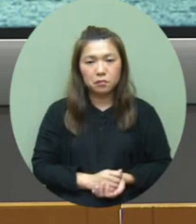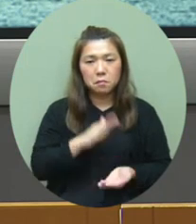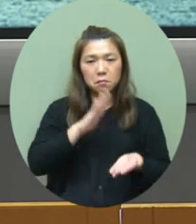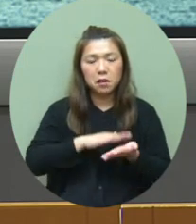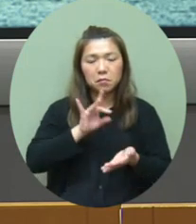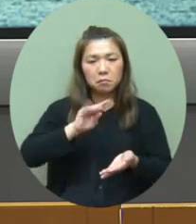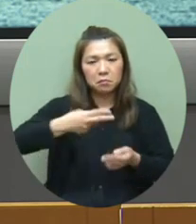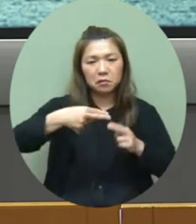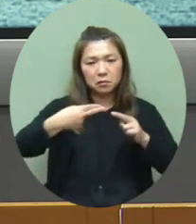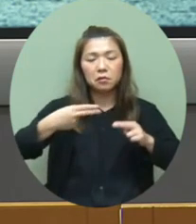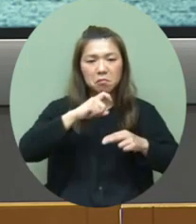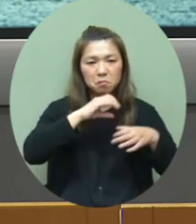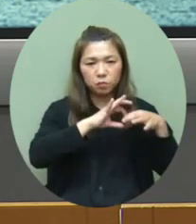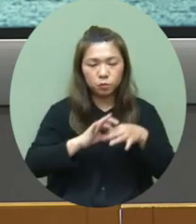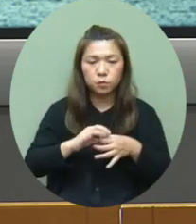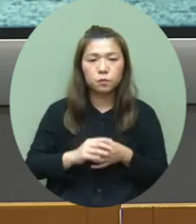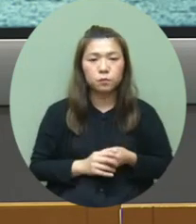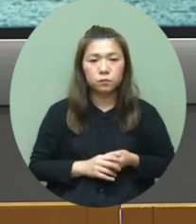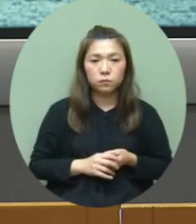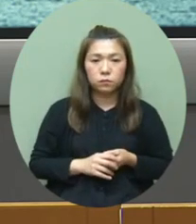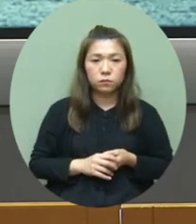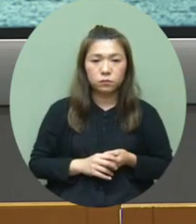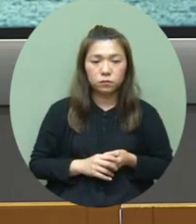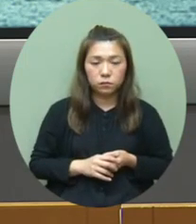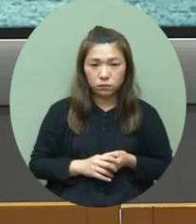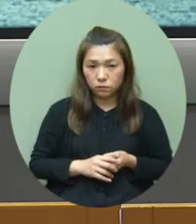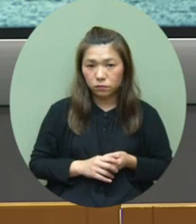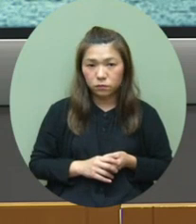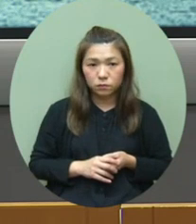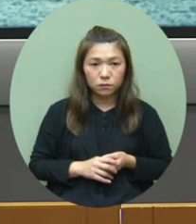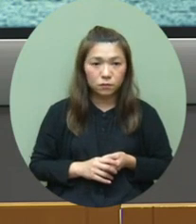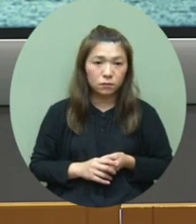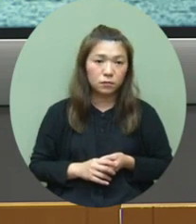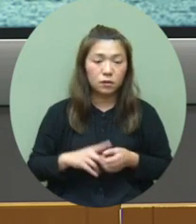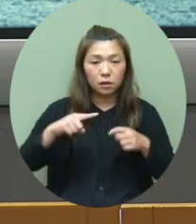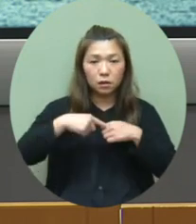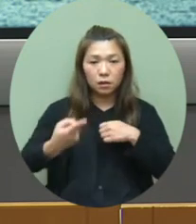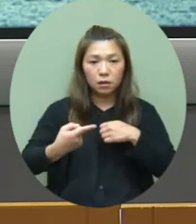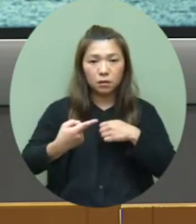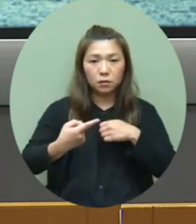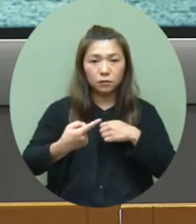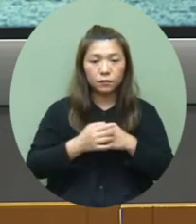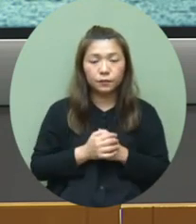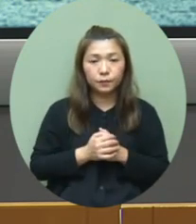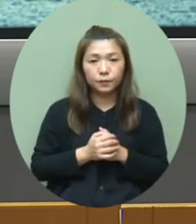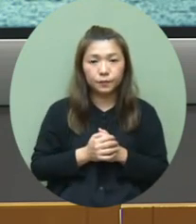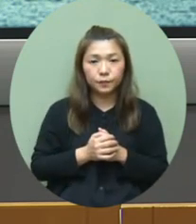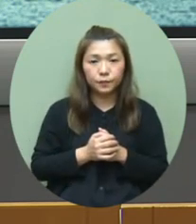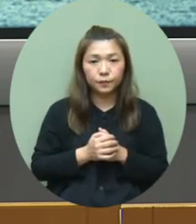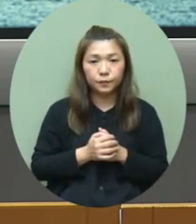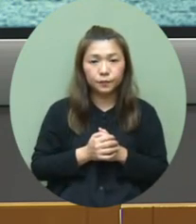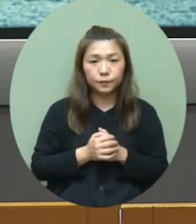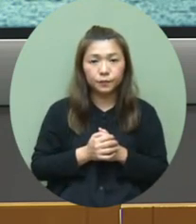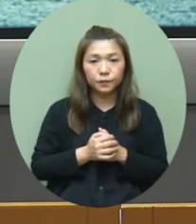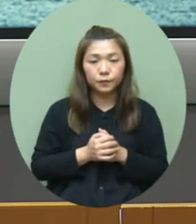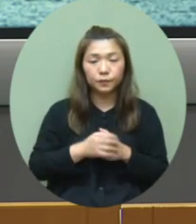BA.2.12.2.1 Omicron variant. And we have taken 19 environmental swabs yesterday, and so far